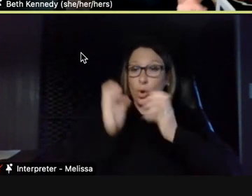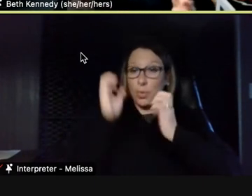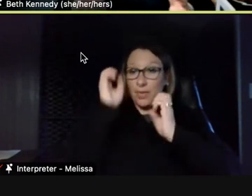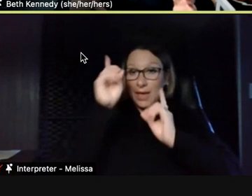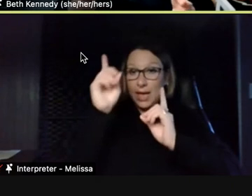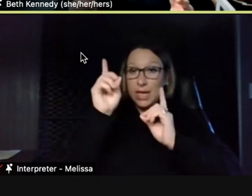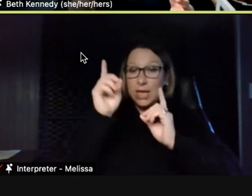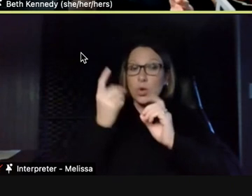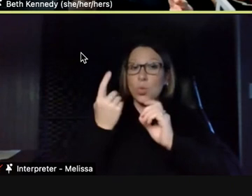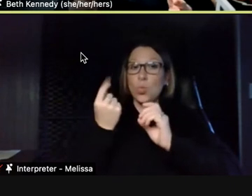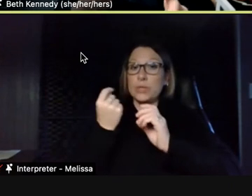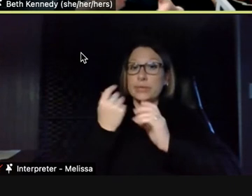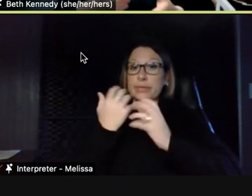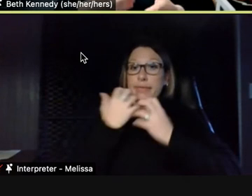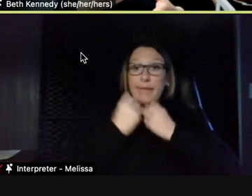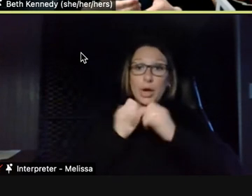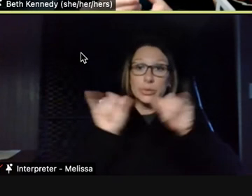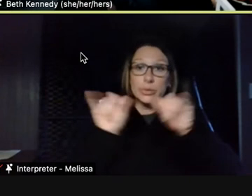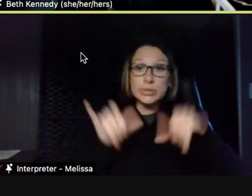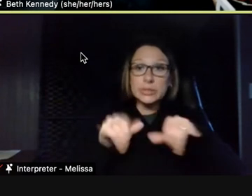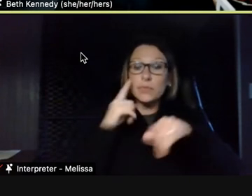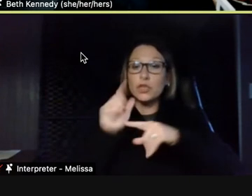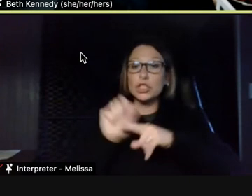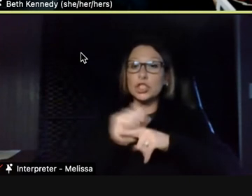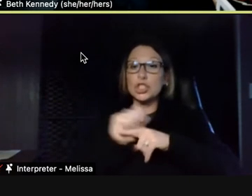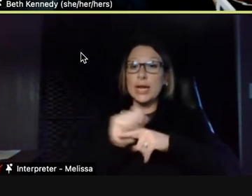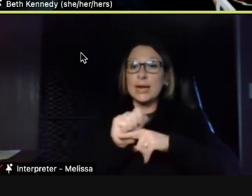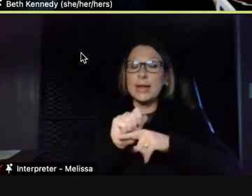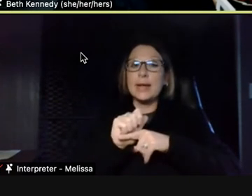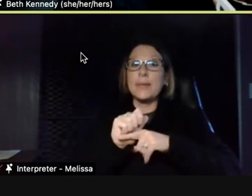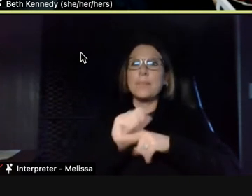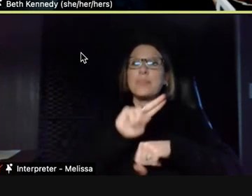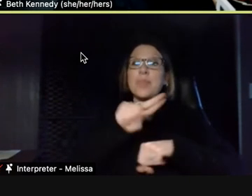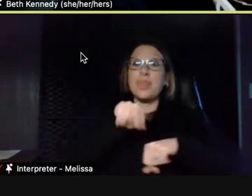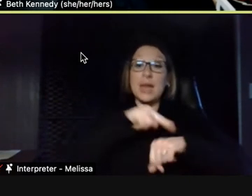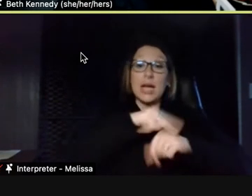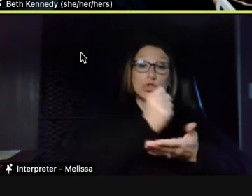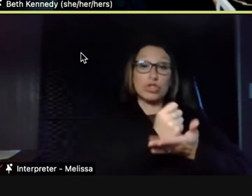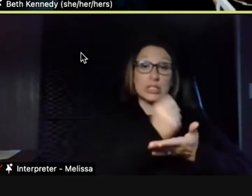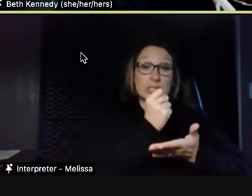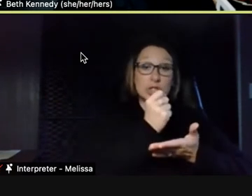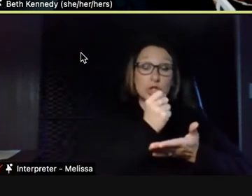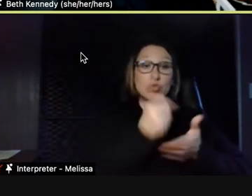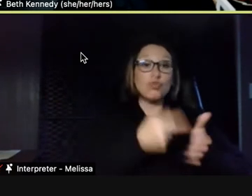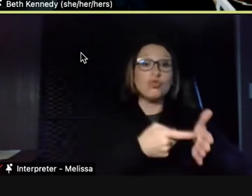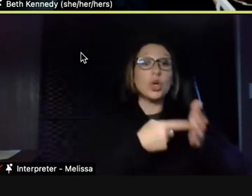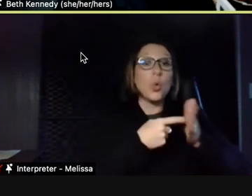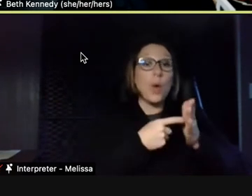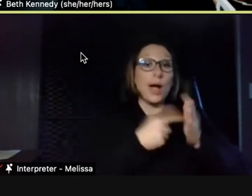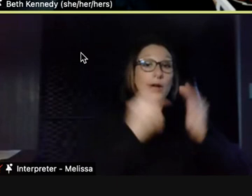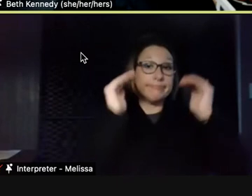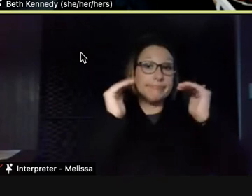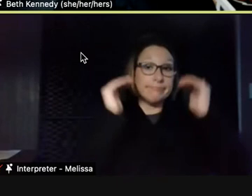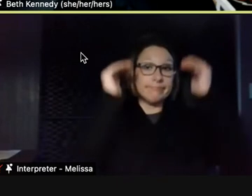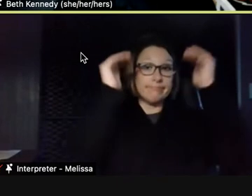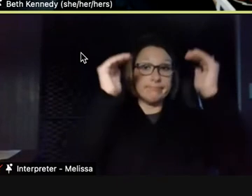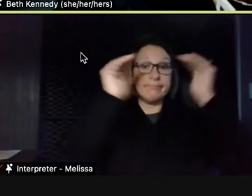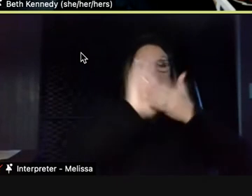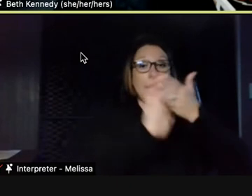the value system is for training. The national credential requires higher ed training. So you have to take